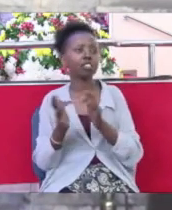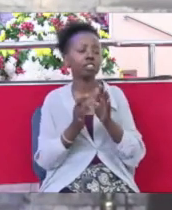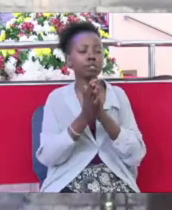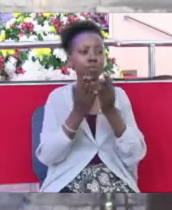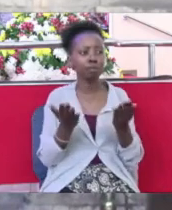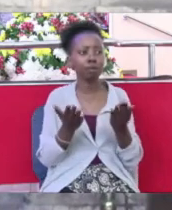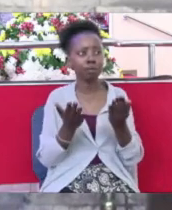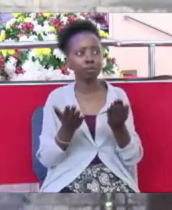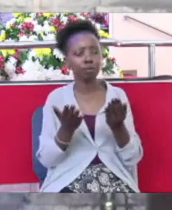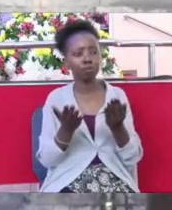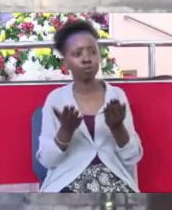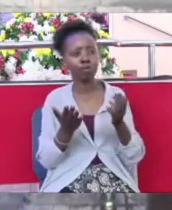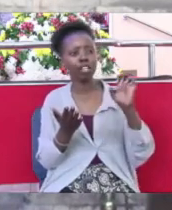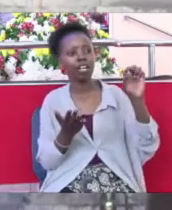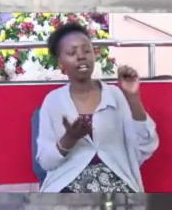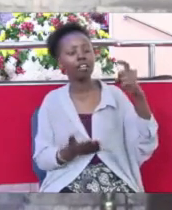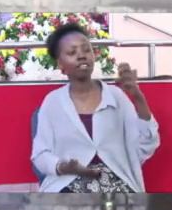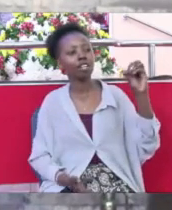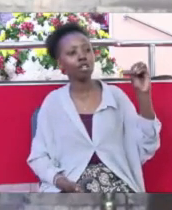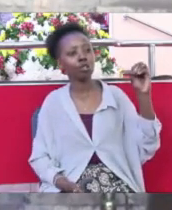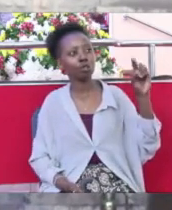chapter 14 verse 23 to 25. Kutoka